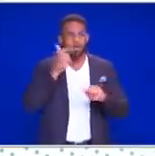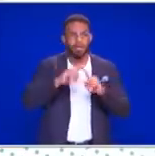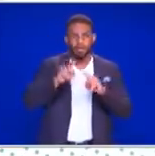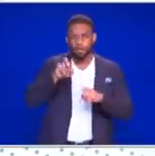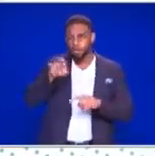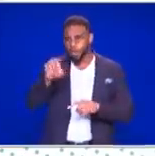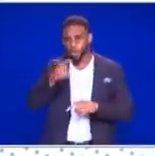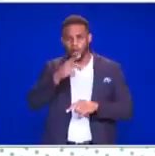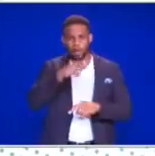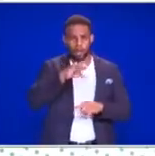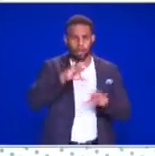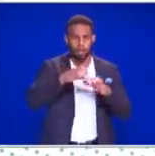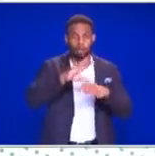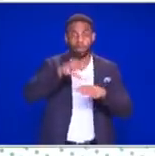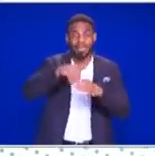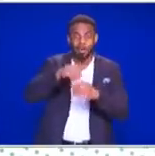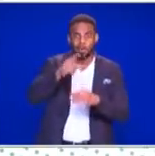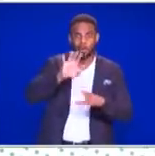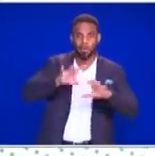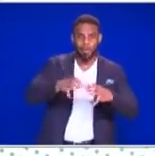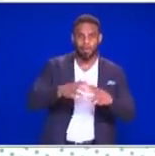ethnic groups within a population.